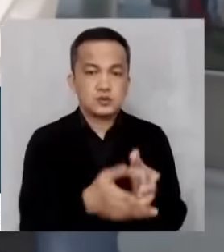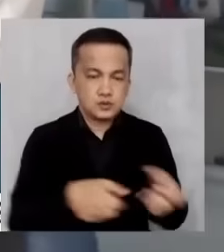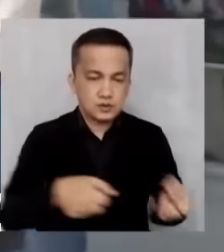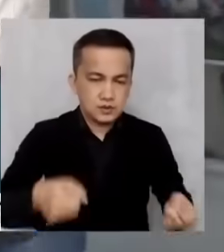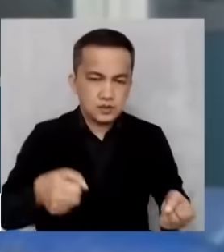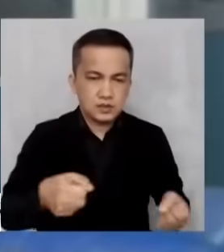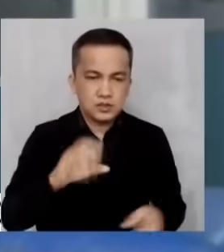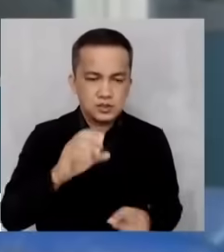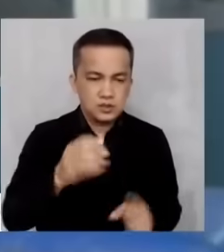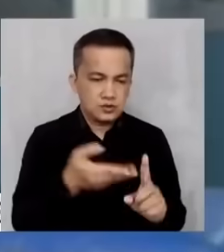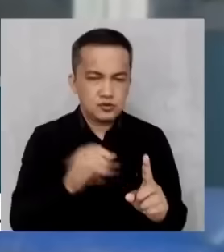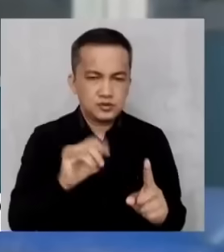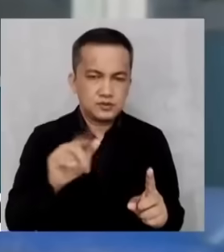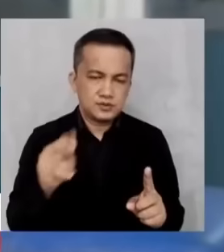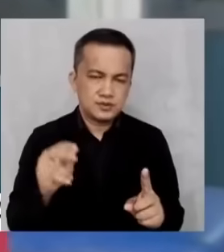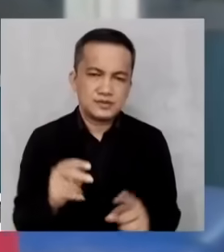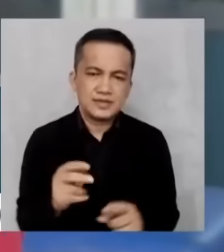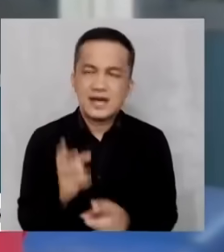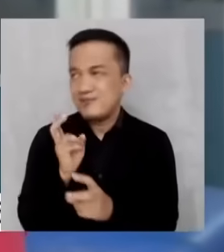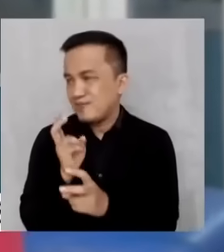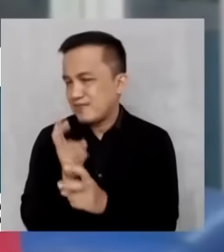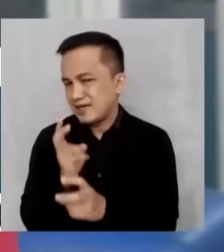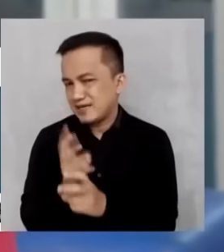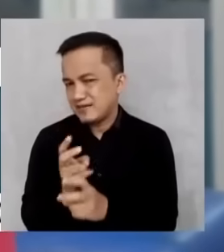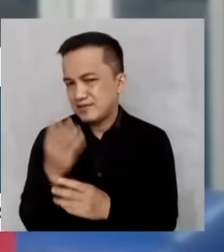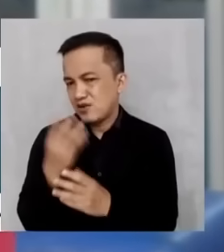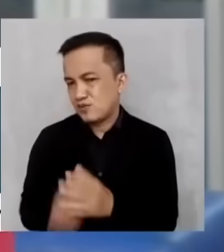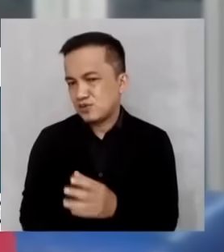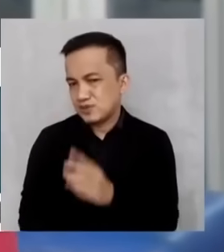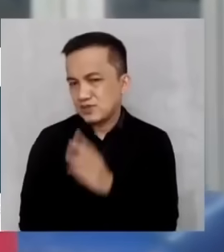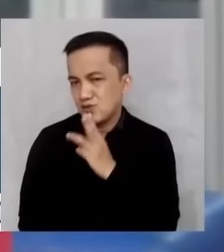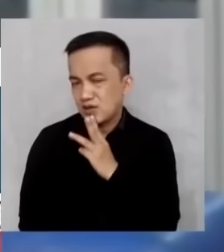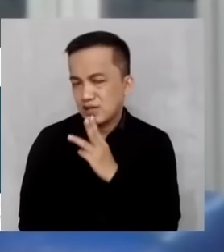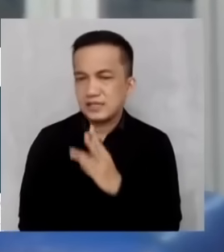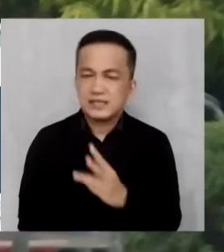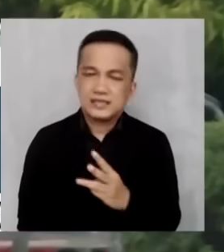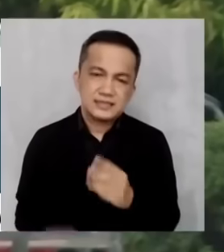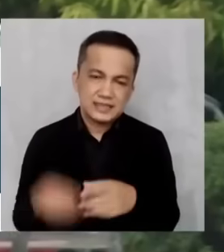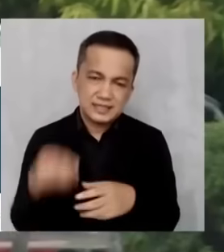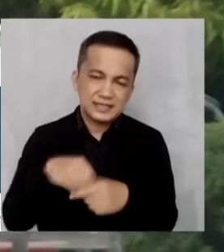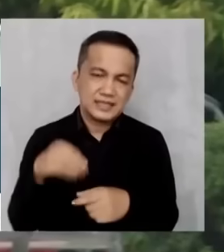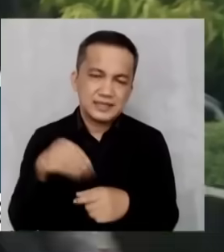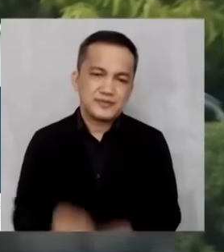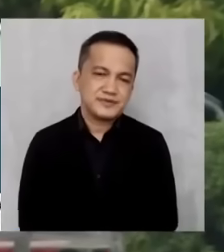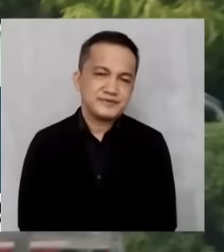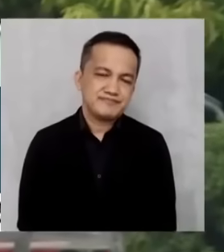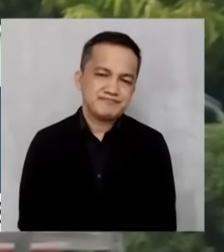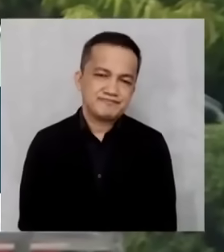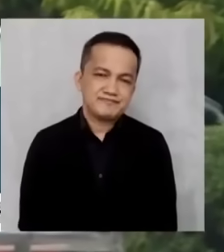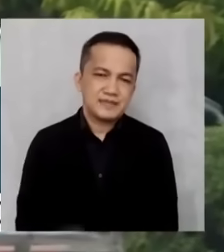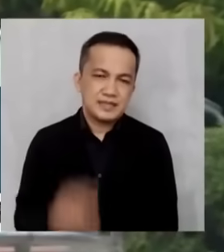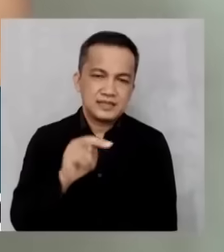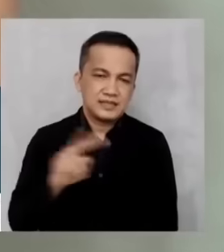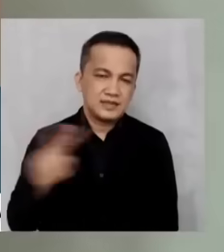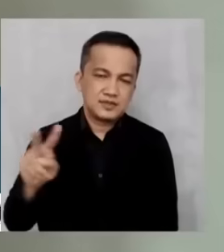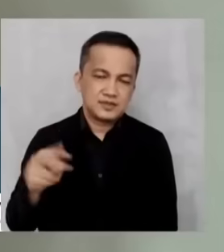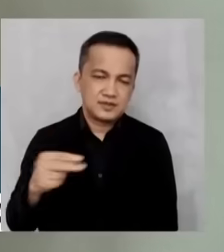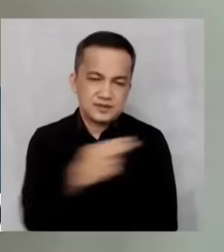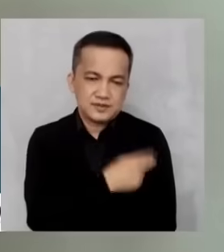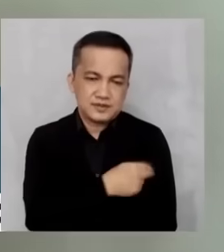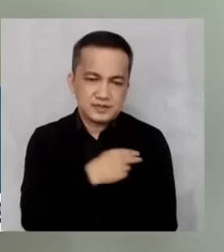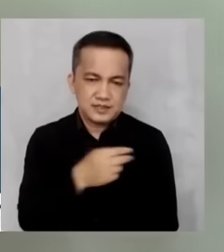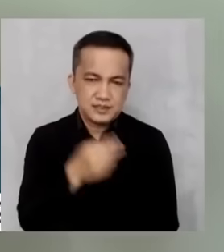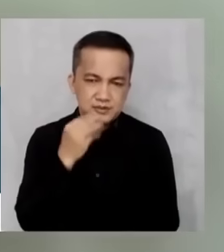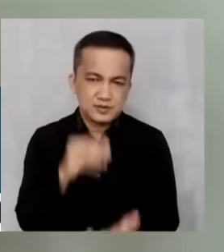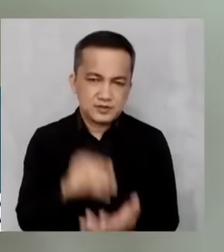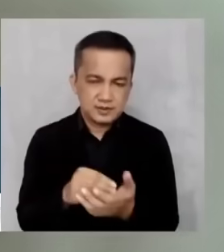Concepcion. Mahirap na pag naubusan ng tubig, kaya nag-iipon. The Navota City Hospital has issued a memo